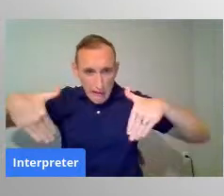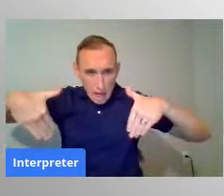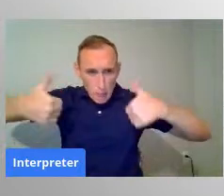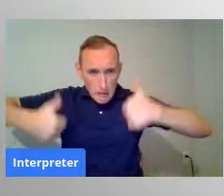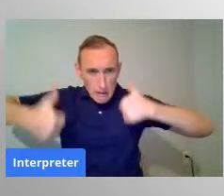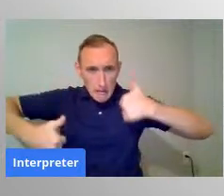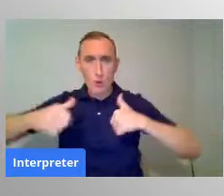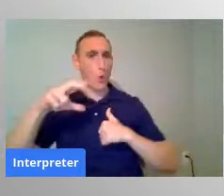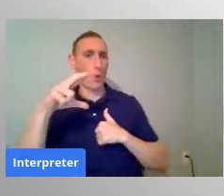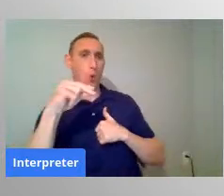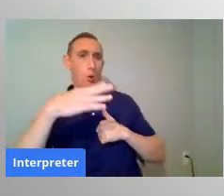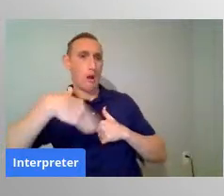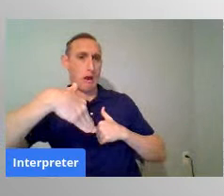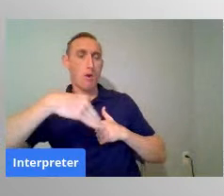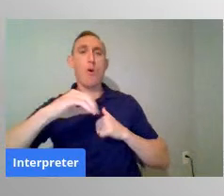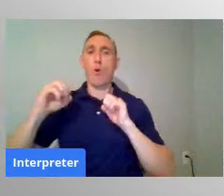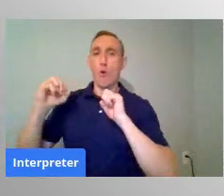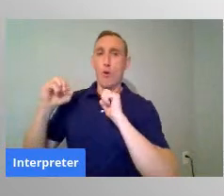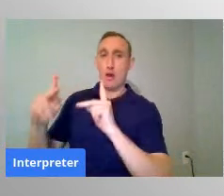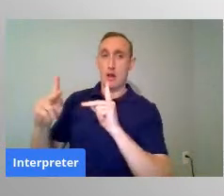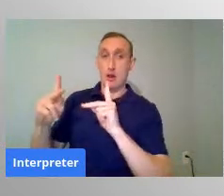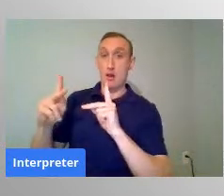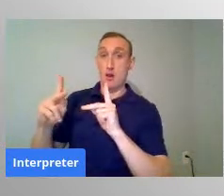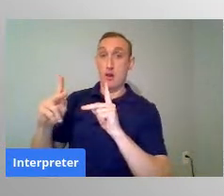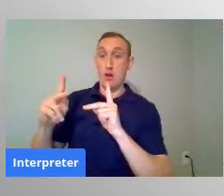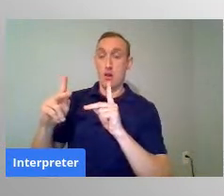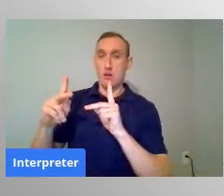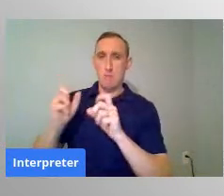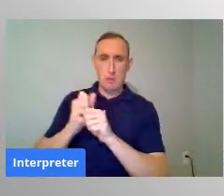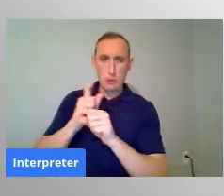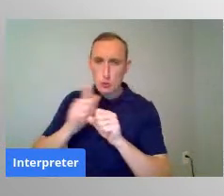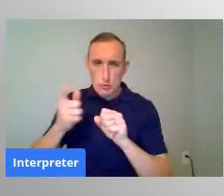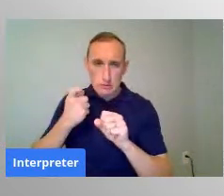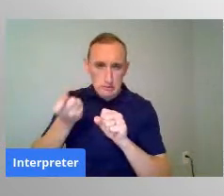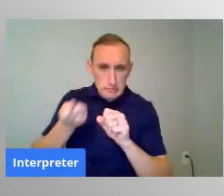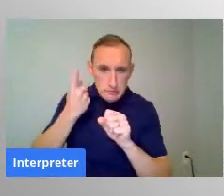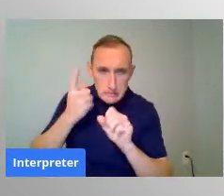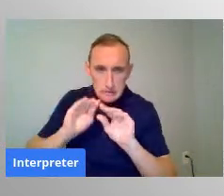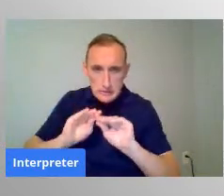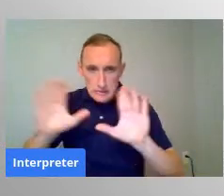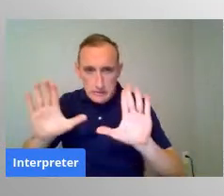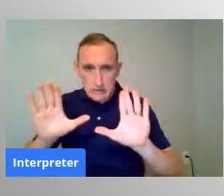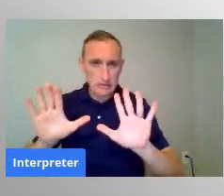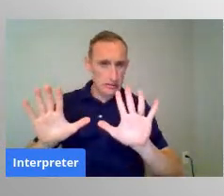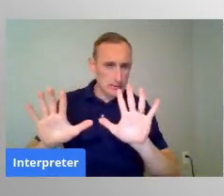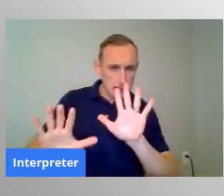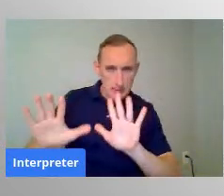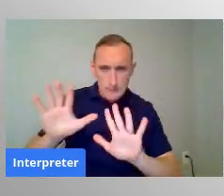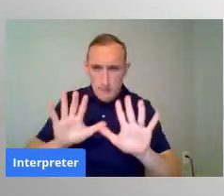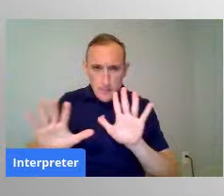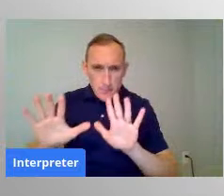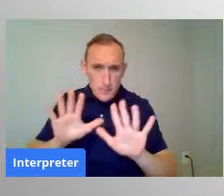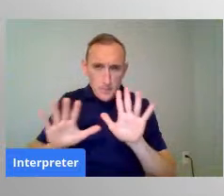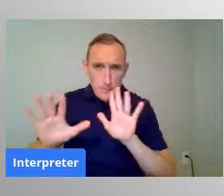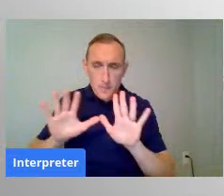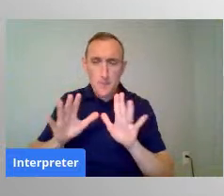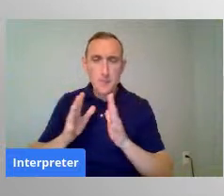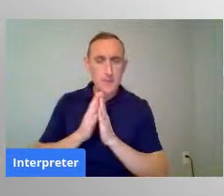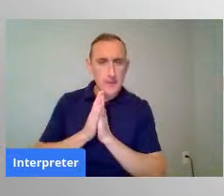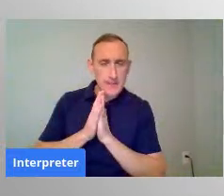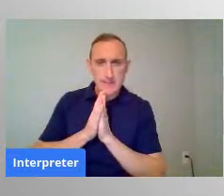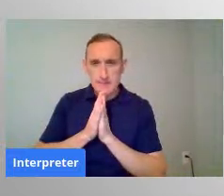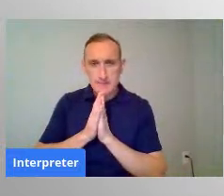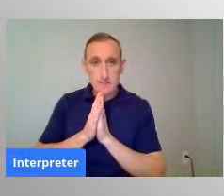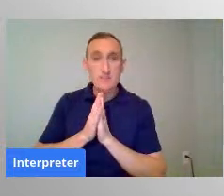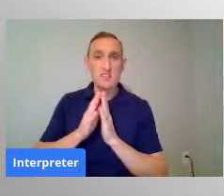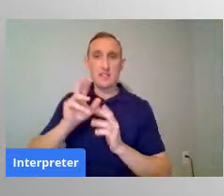Okay. Just, I guess for the sake of clarity, and if we could go ahead and